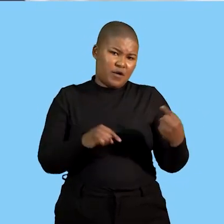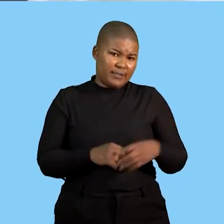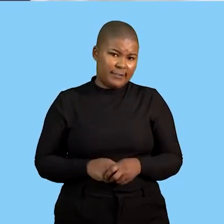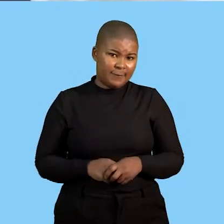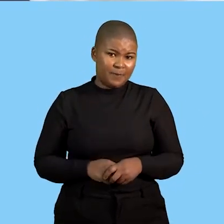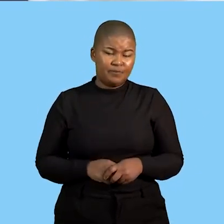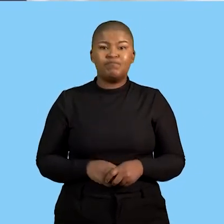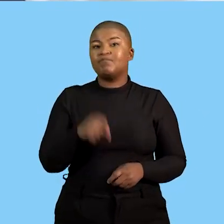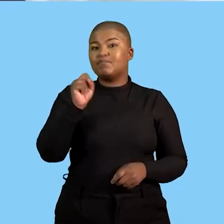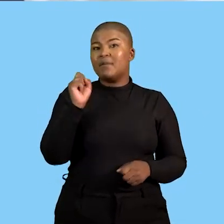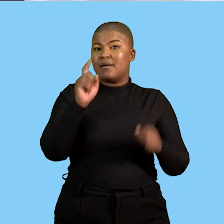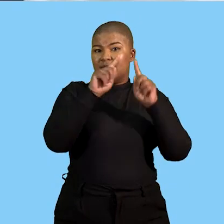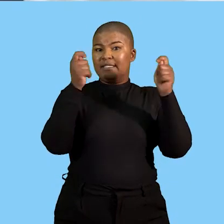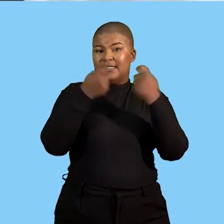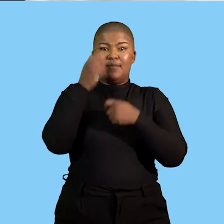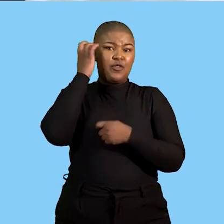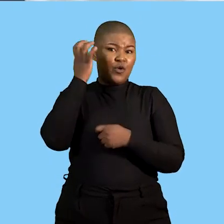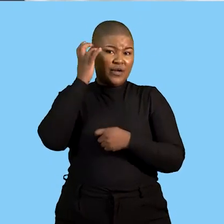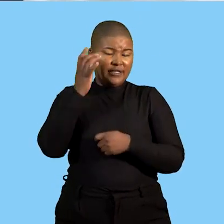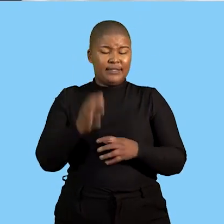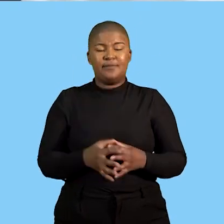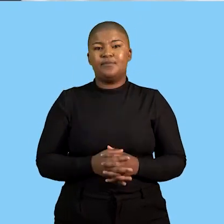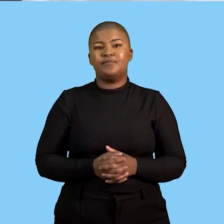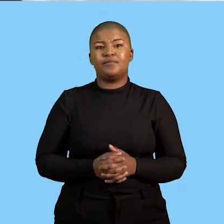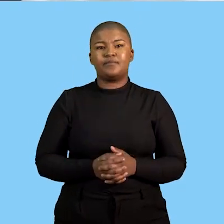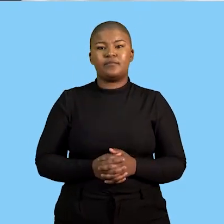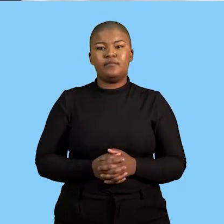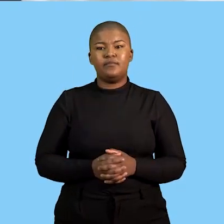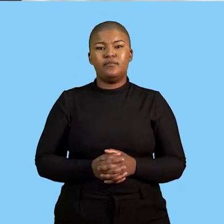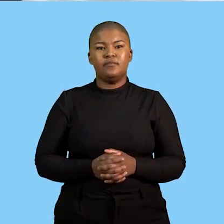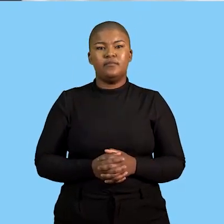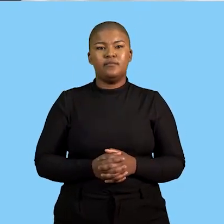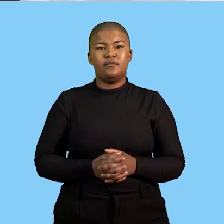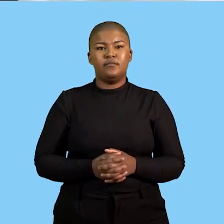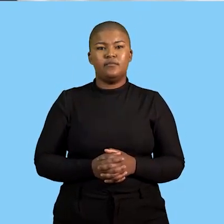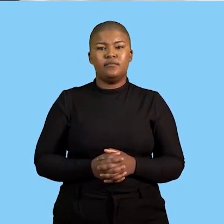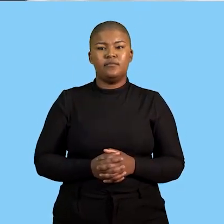So those are your team dynamic theories.